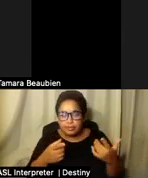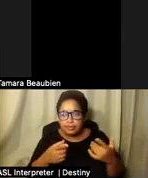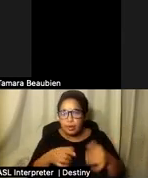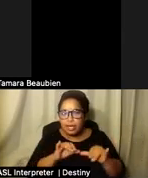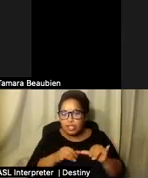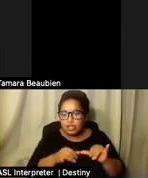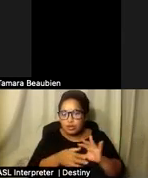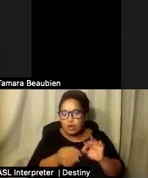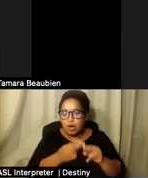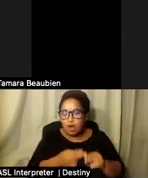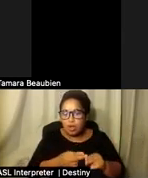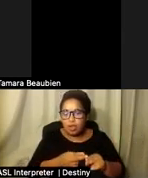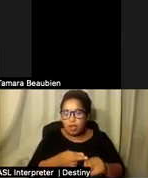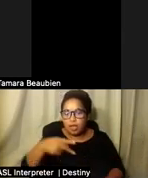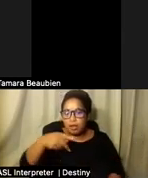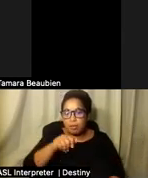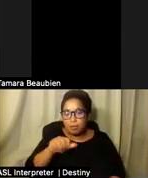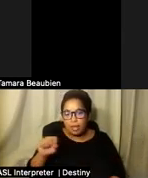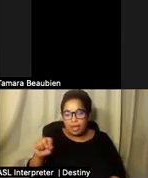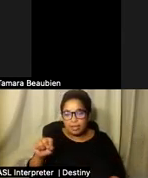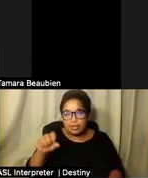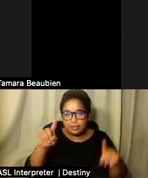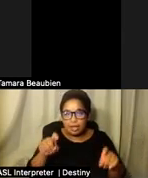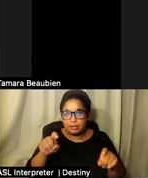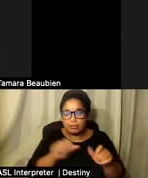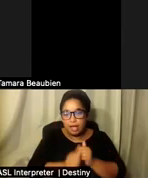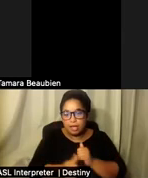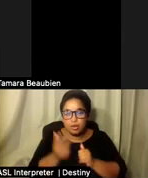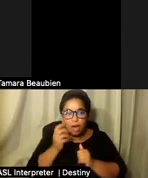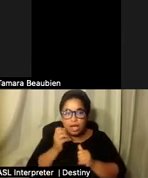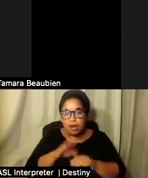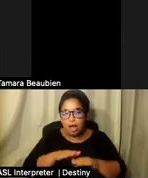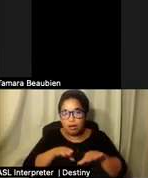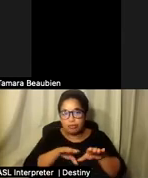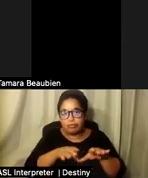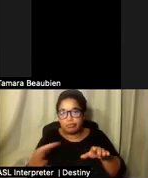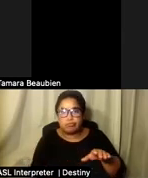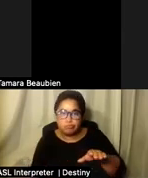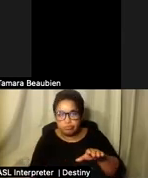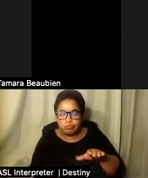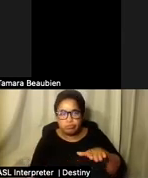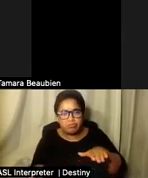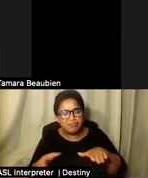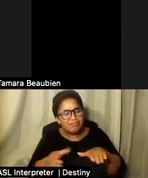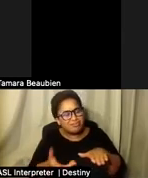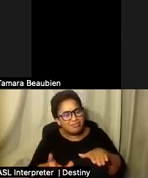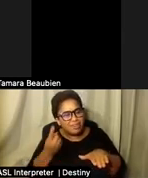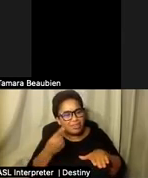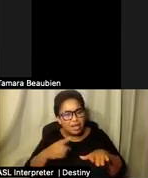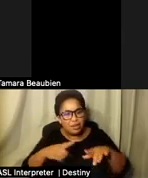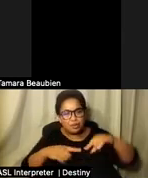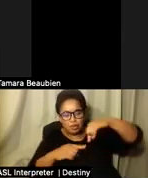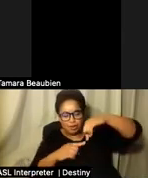lingo was considered a pass test because the item didn't fall over. However, those brackets